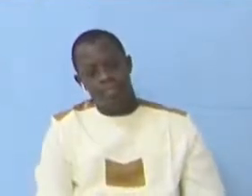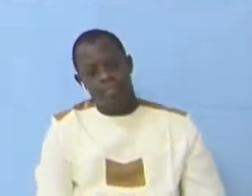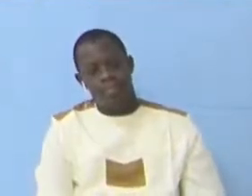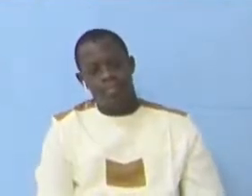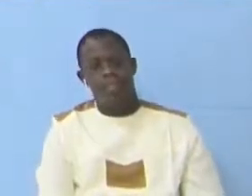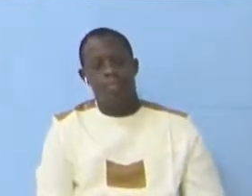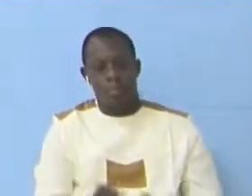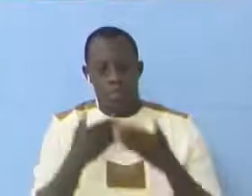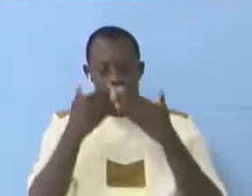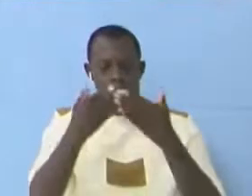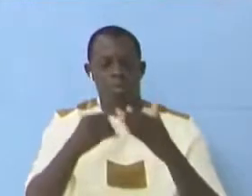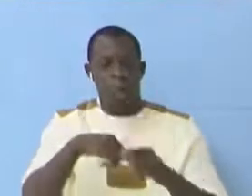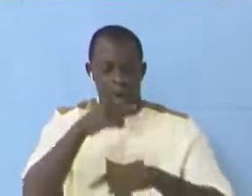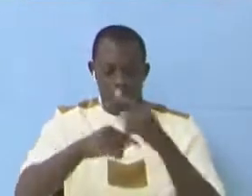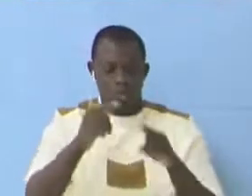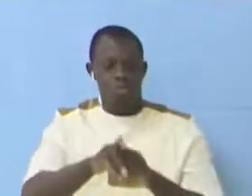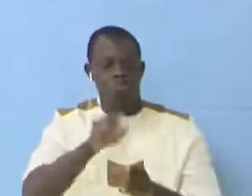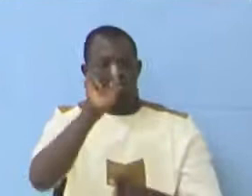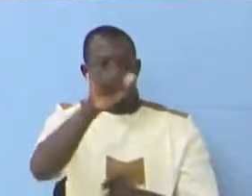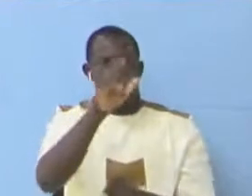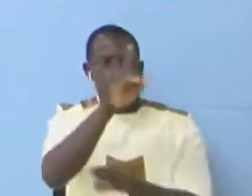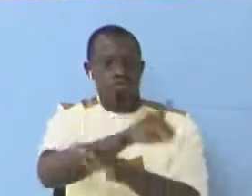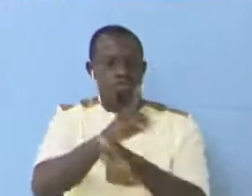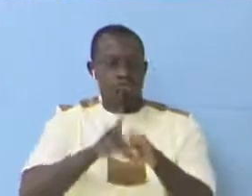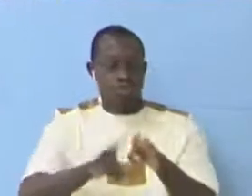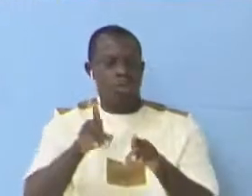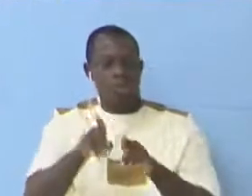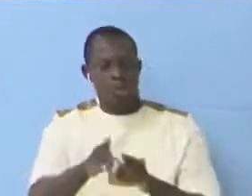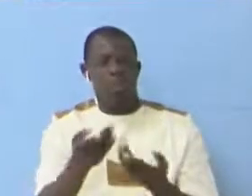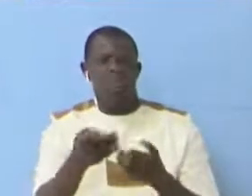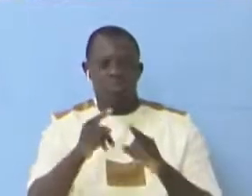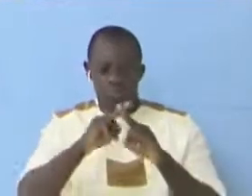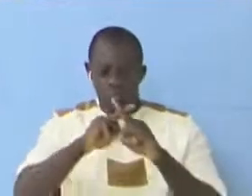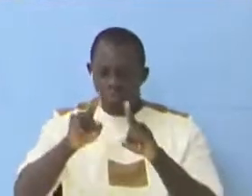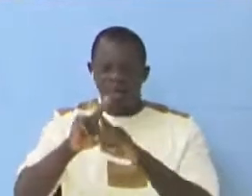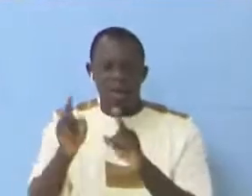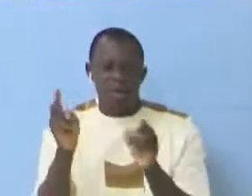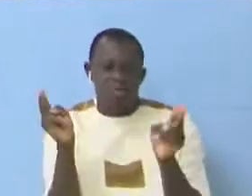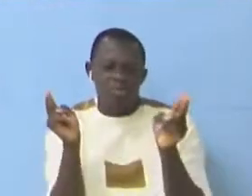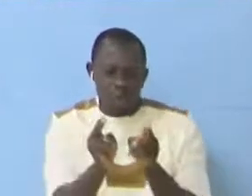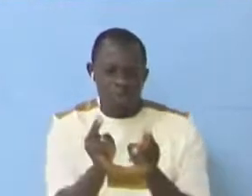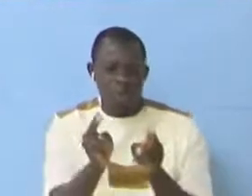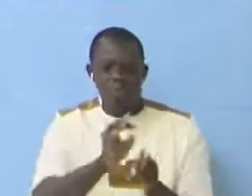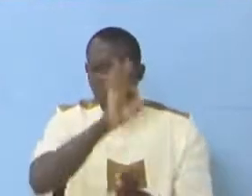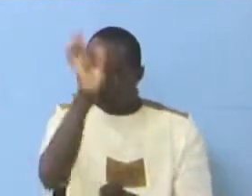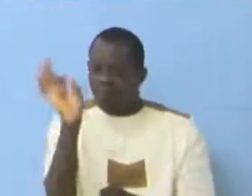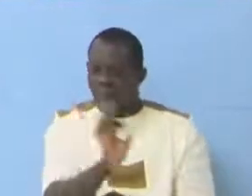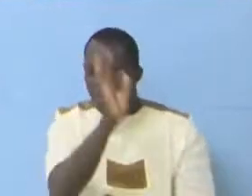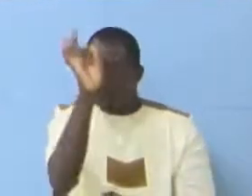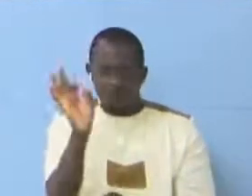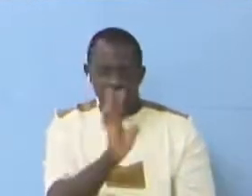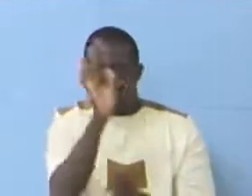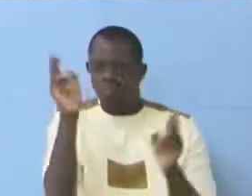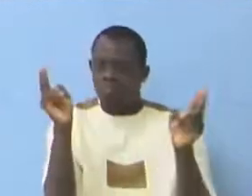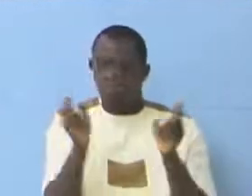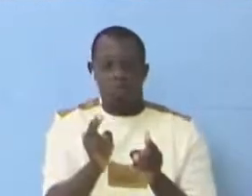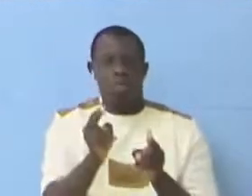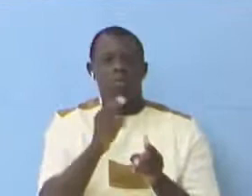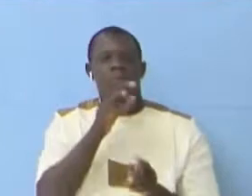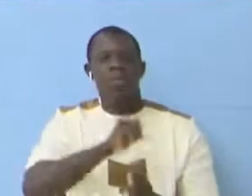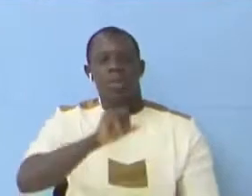And tell us about your career progression very, very briefly, Mr. Seka. Very, very briefly. We have a lot of topics to